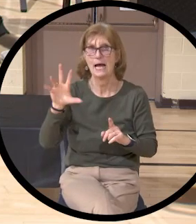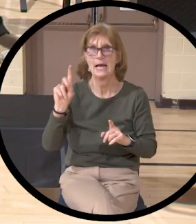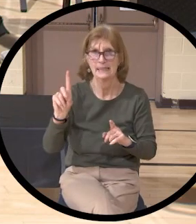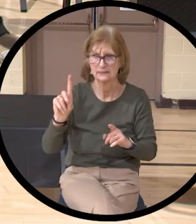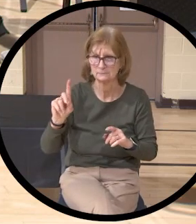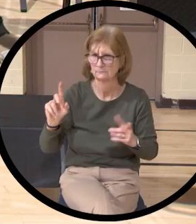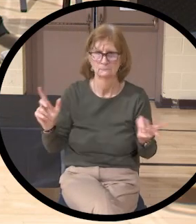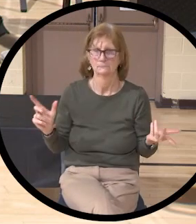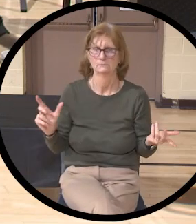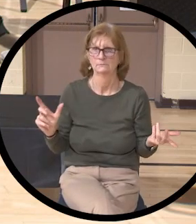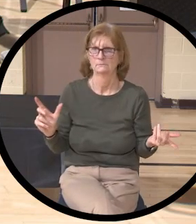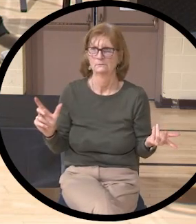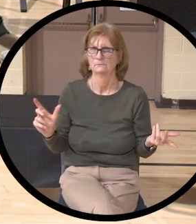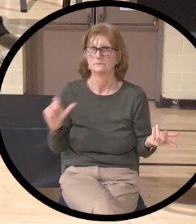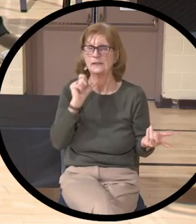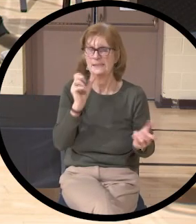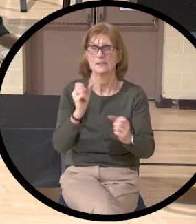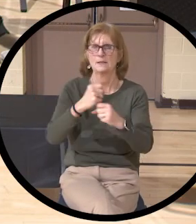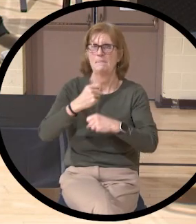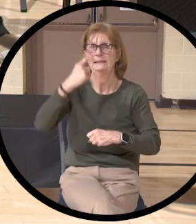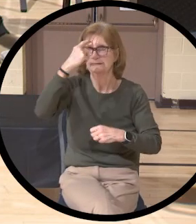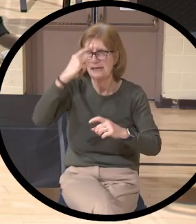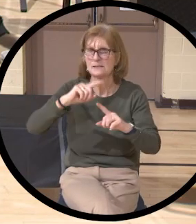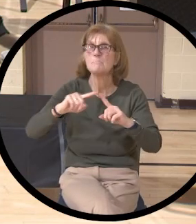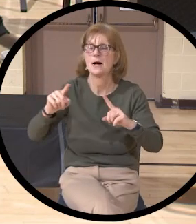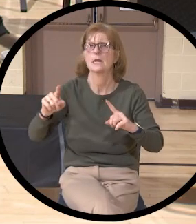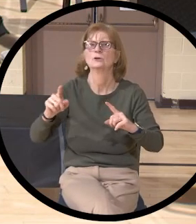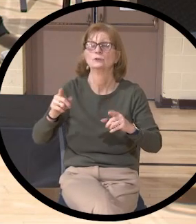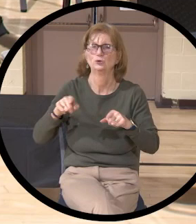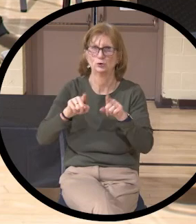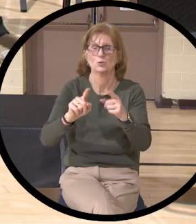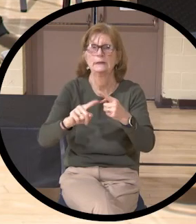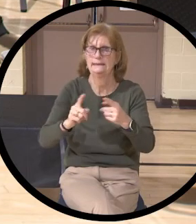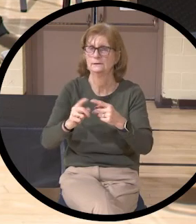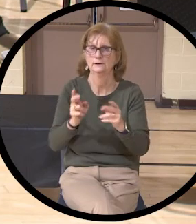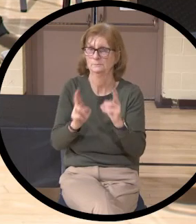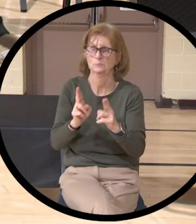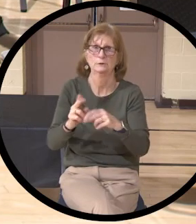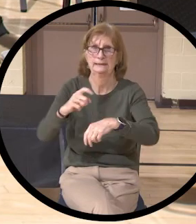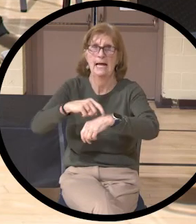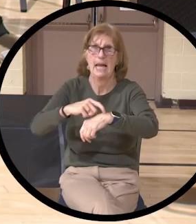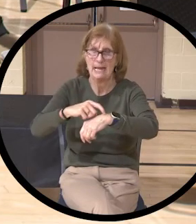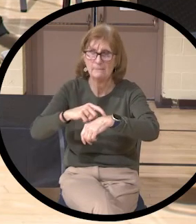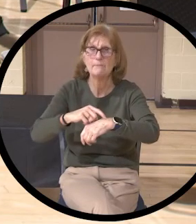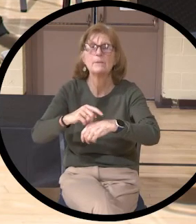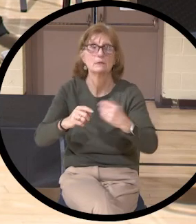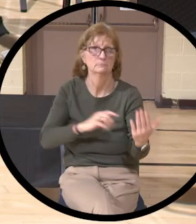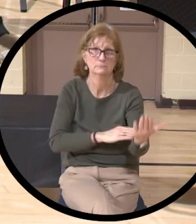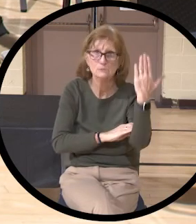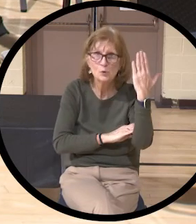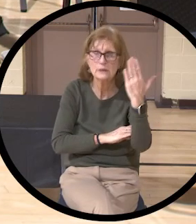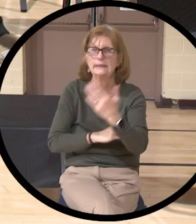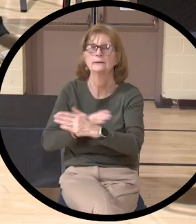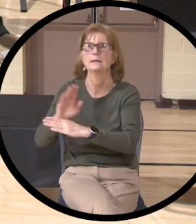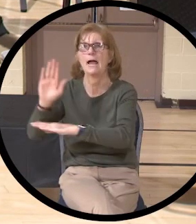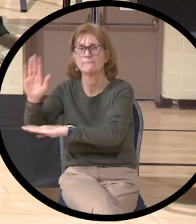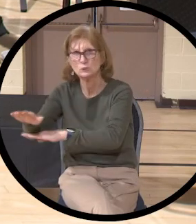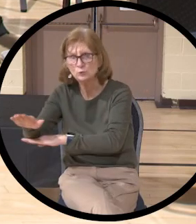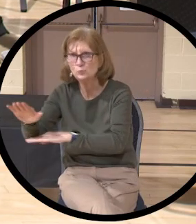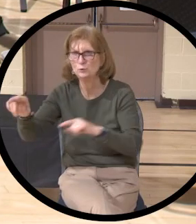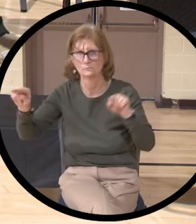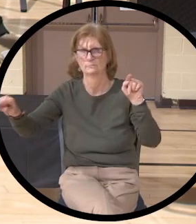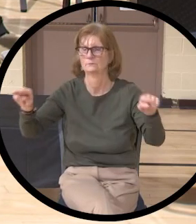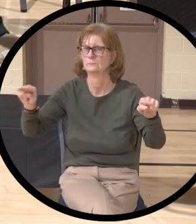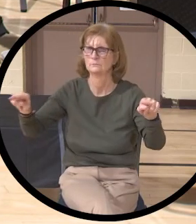which makes no sense but is very common at rush hour. It's been a hazard for the cyclists, so I'm wondering if in the rollout, if there will